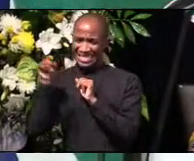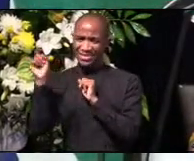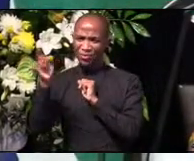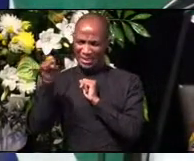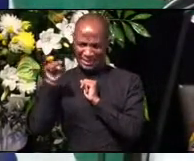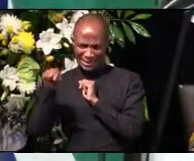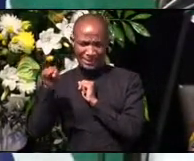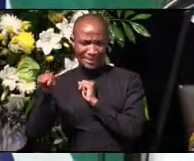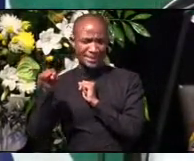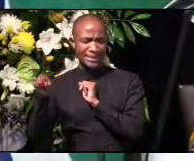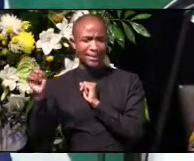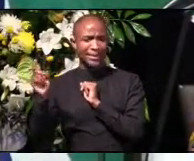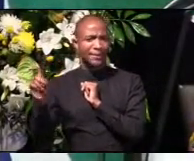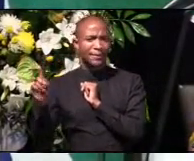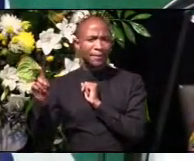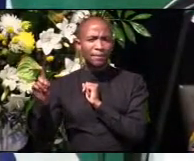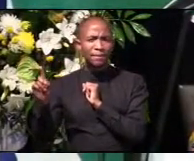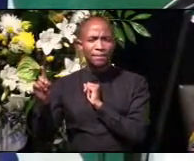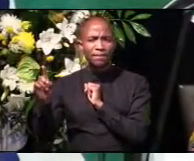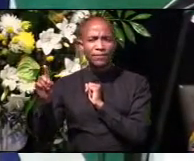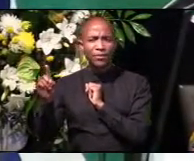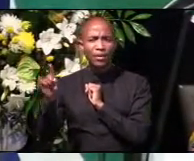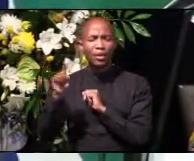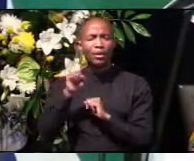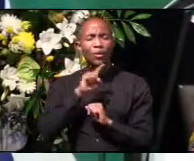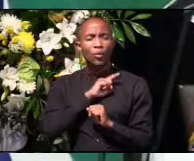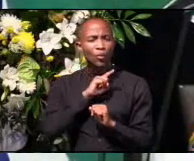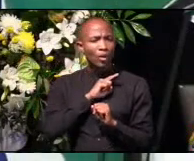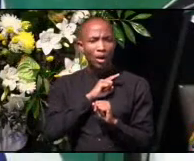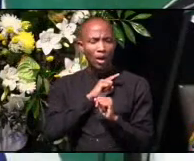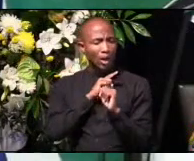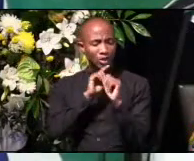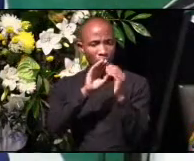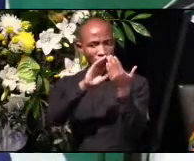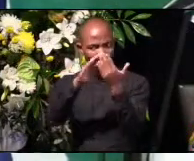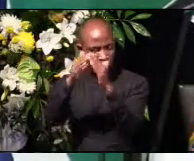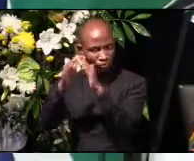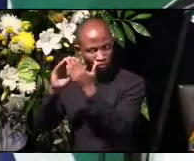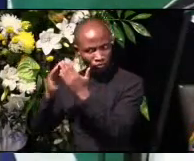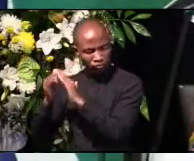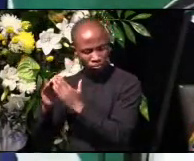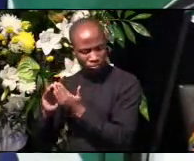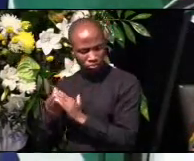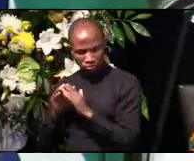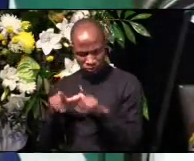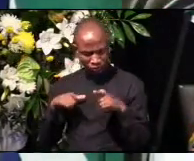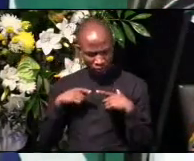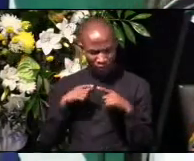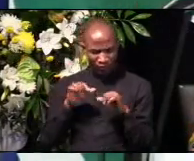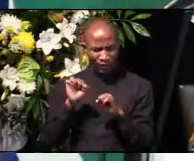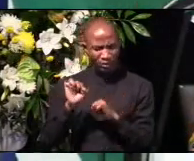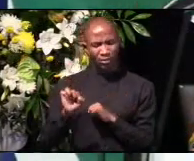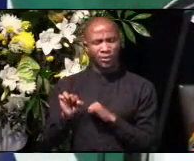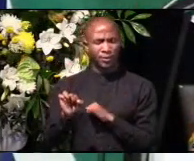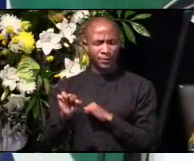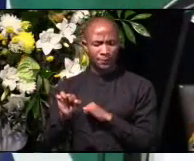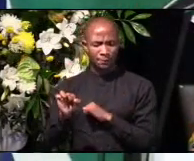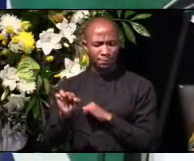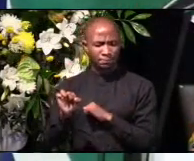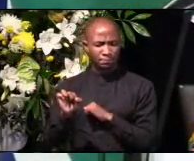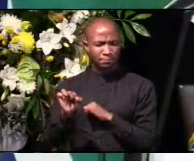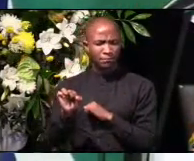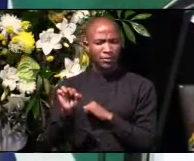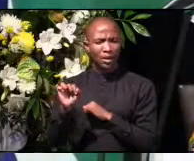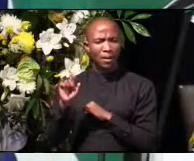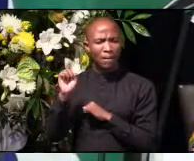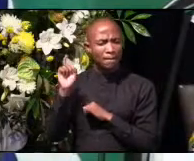because in the life of any society and the struggle there is a time when